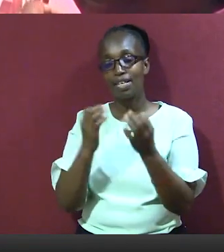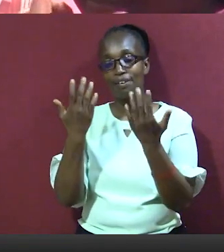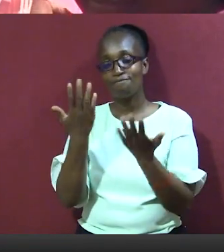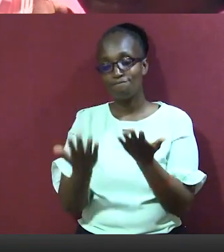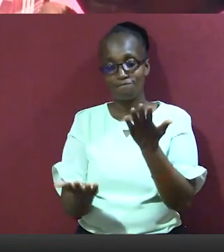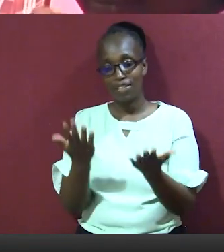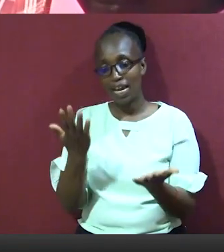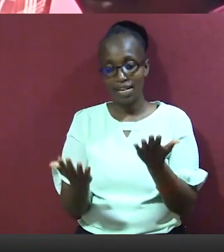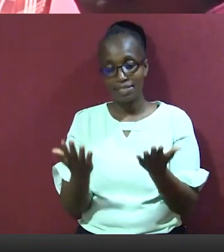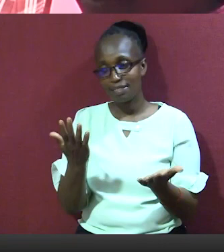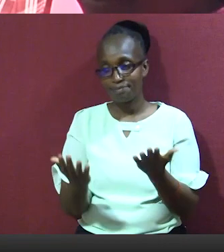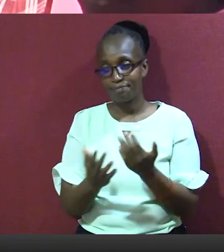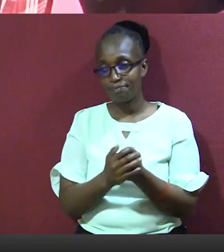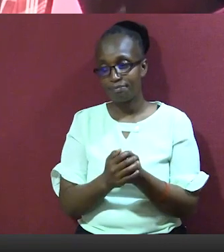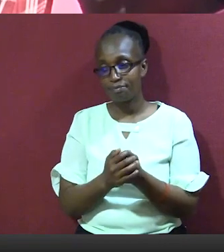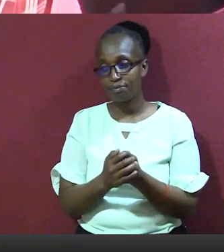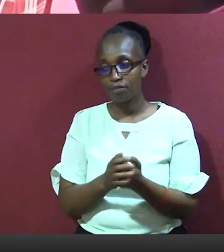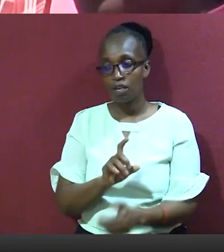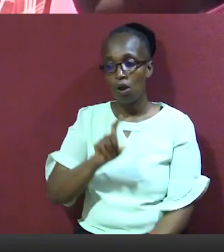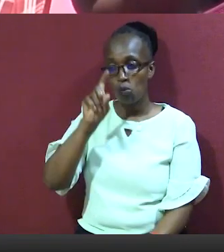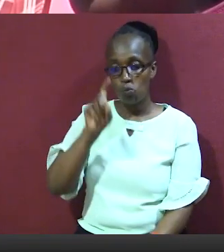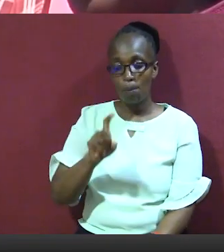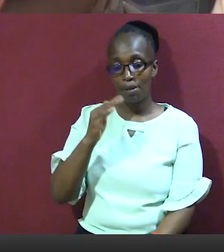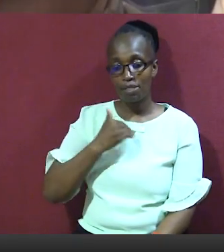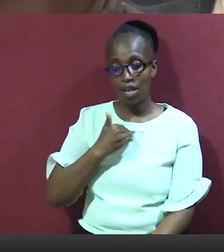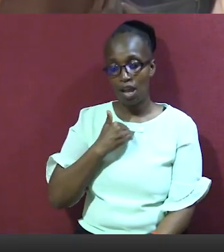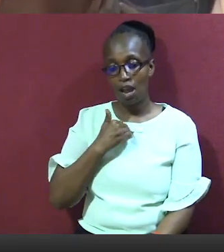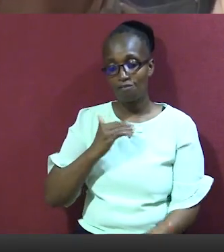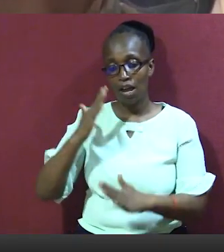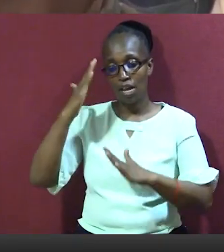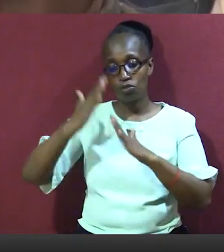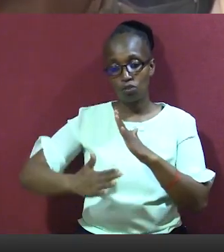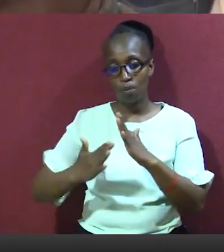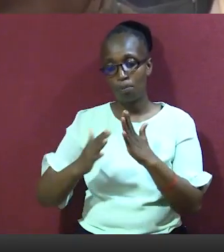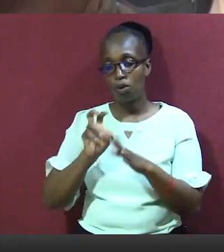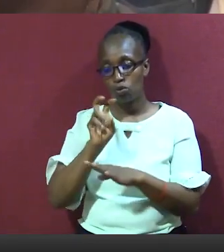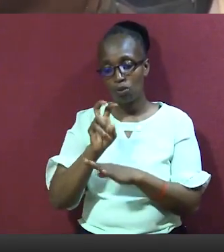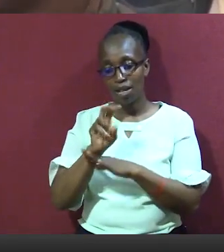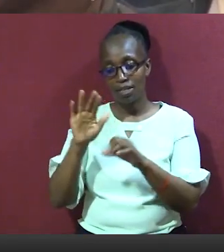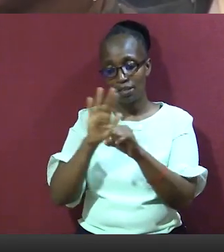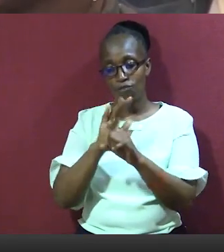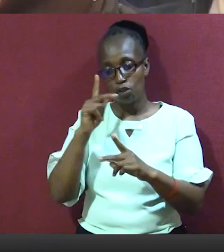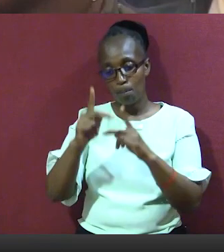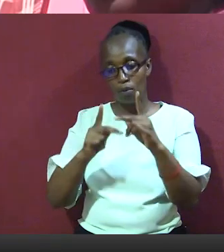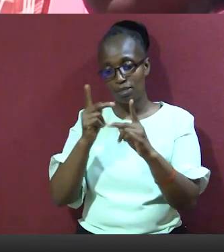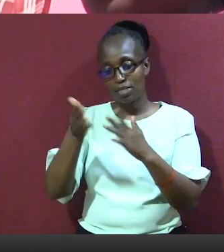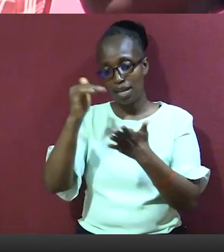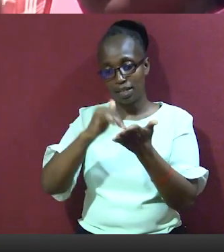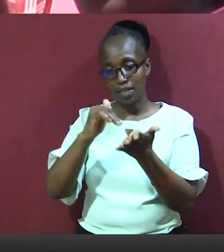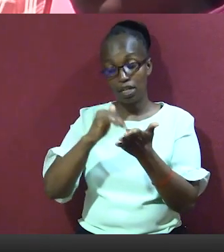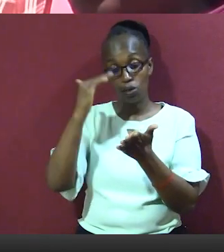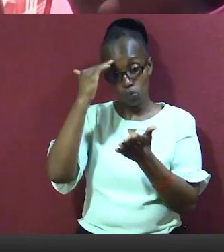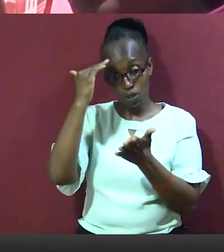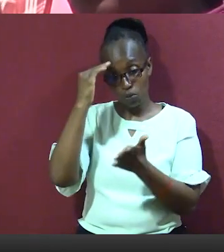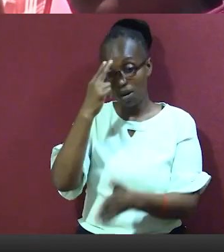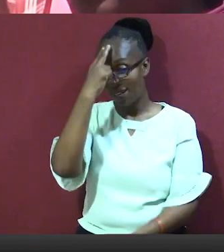play, and they must have a pause, relook the entire process, because we know Narok was going into